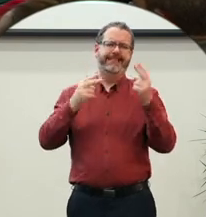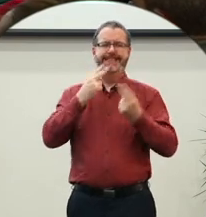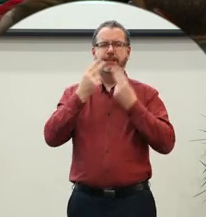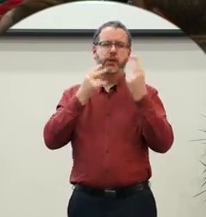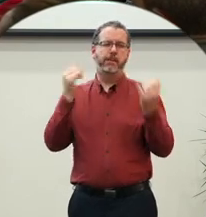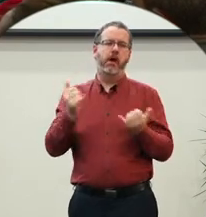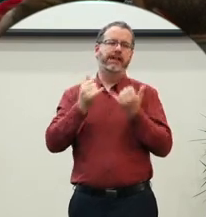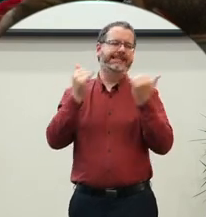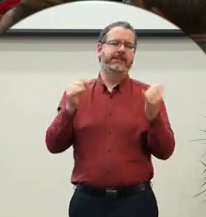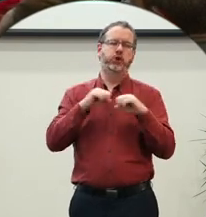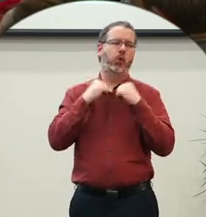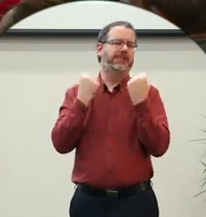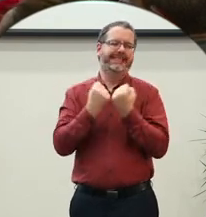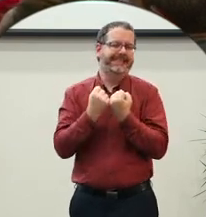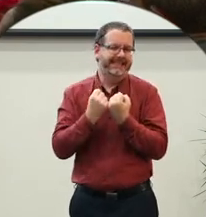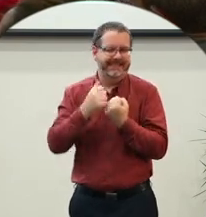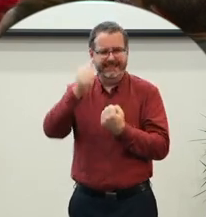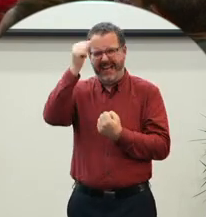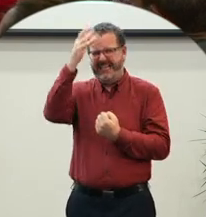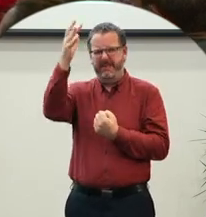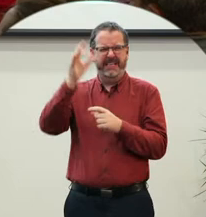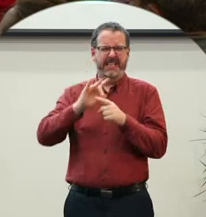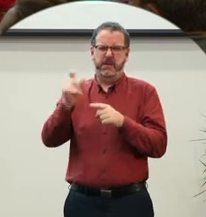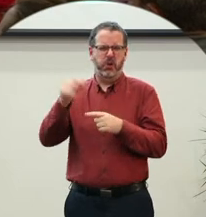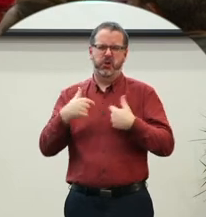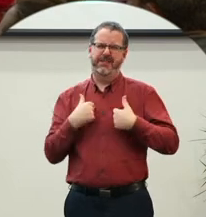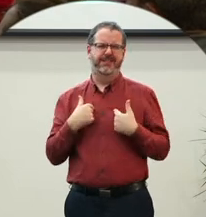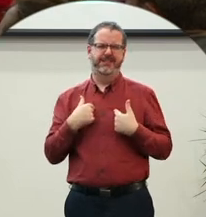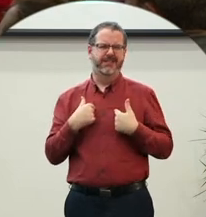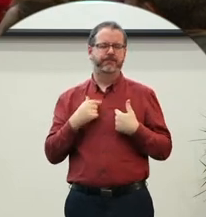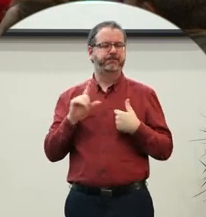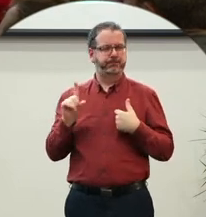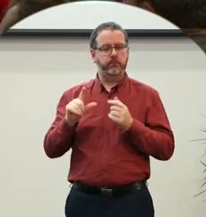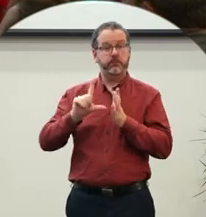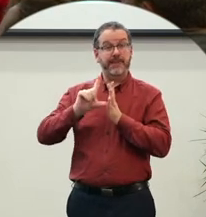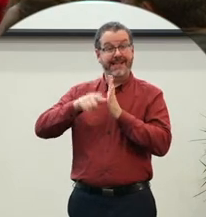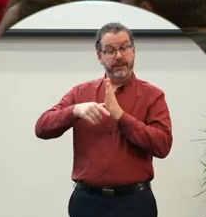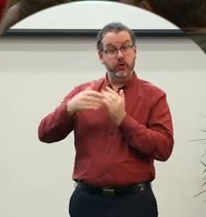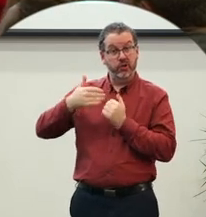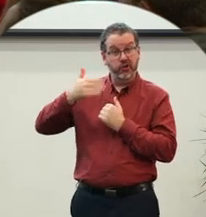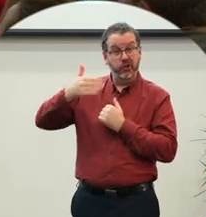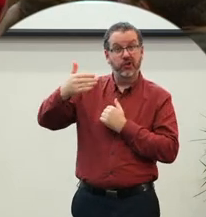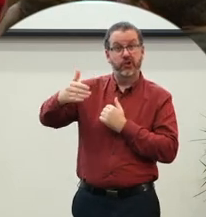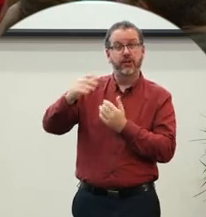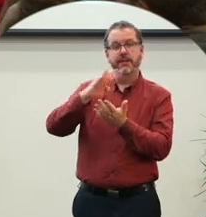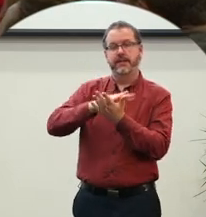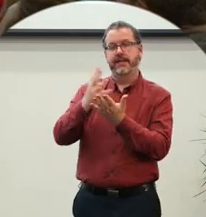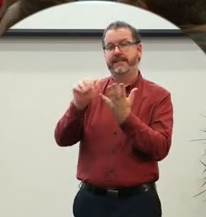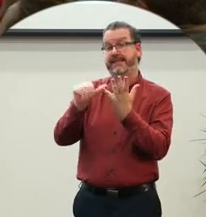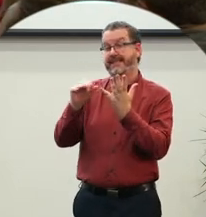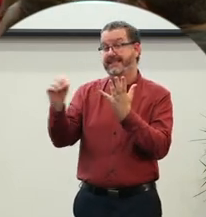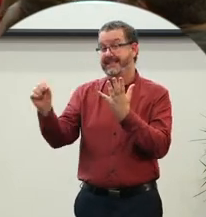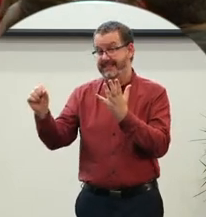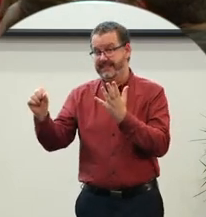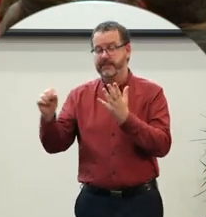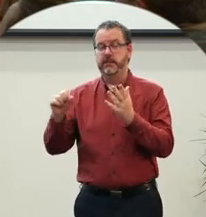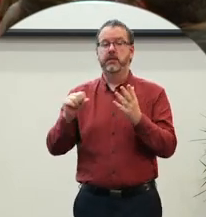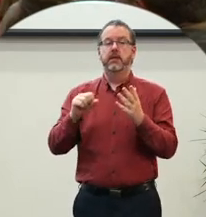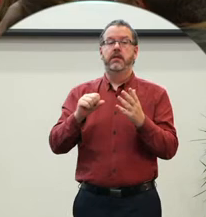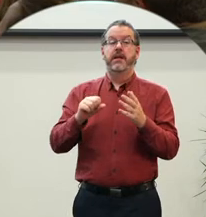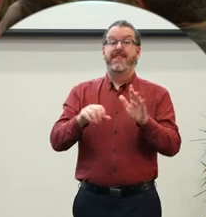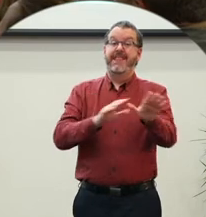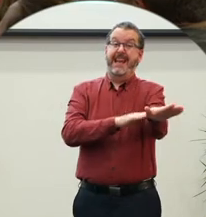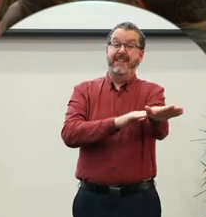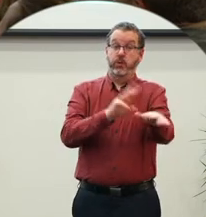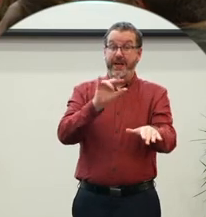party socialist. And the further on in the 60s, that divide between what we might call the soft left and the hard left was starting to